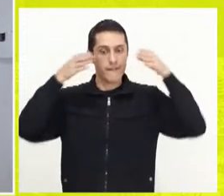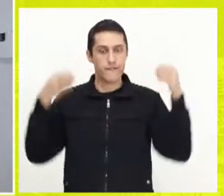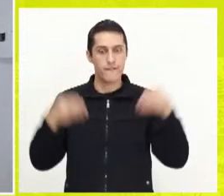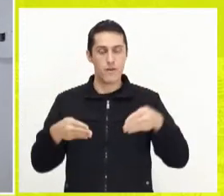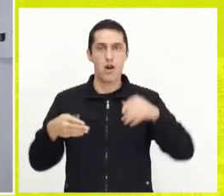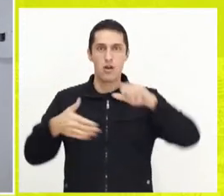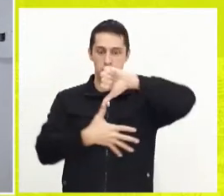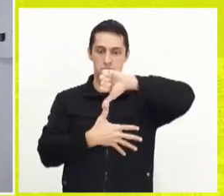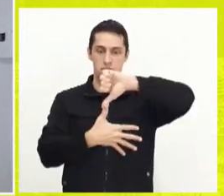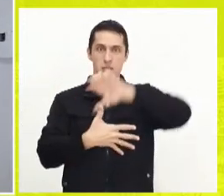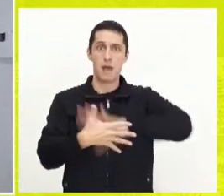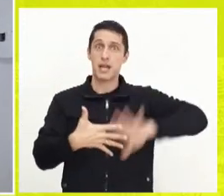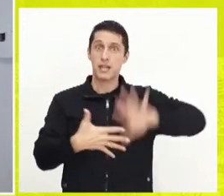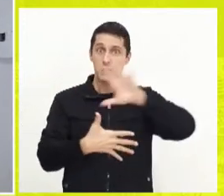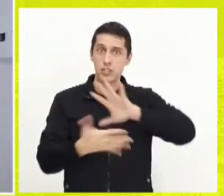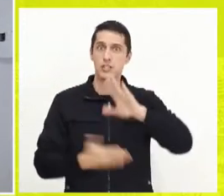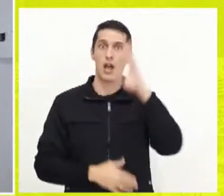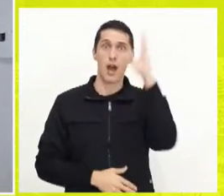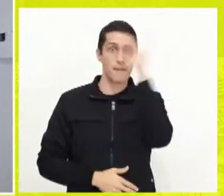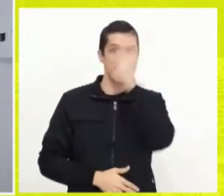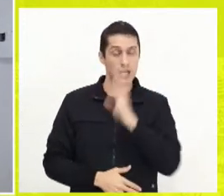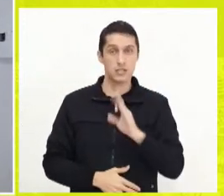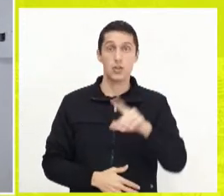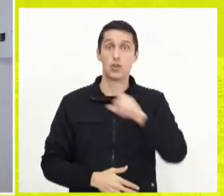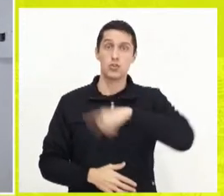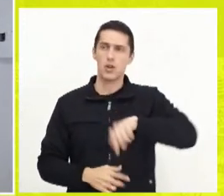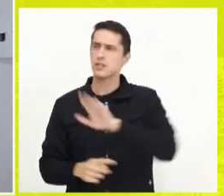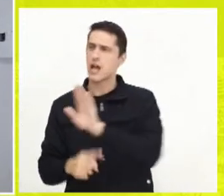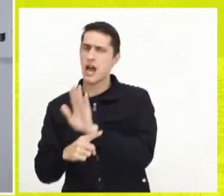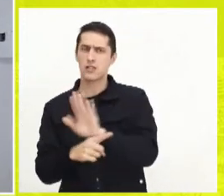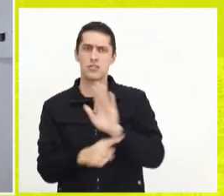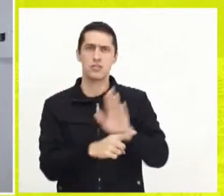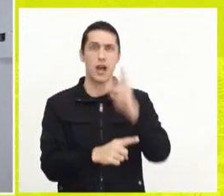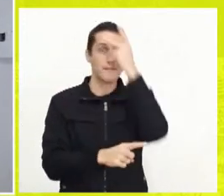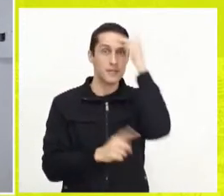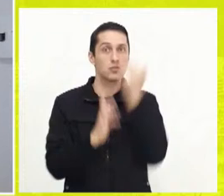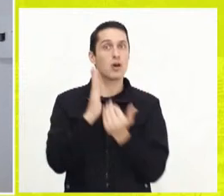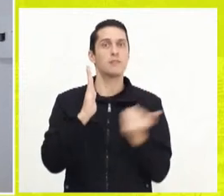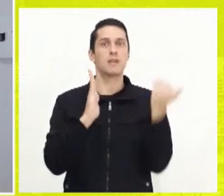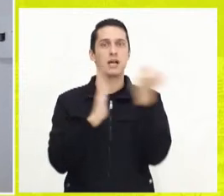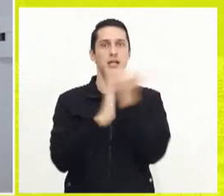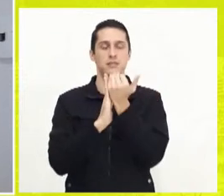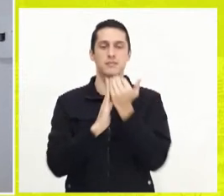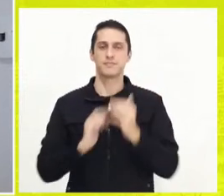actually be able to reach a larger number of people what chris was saying